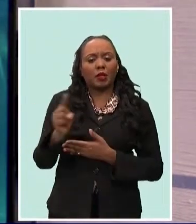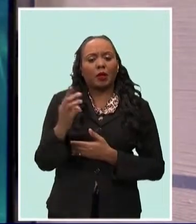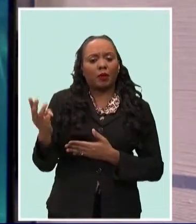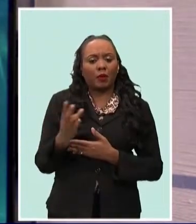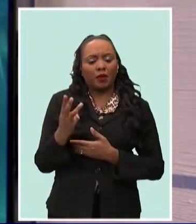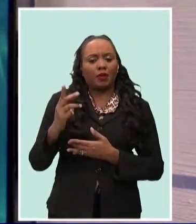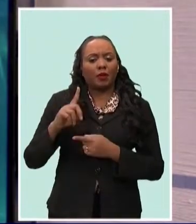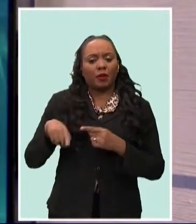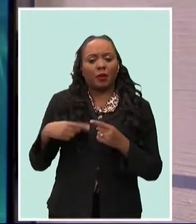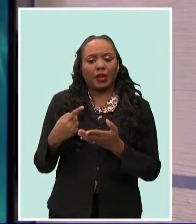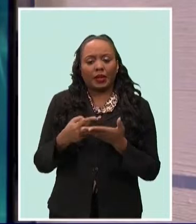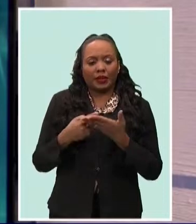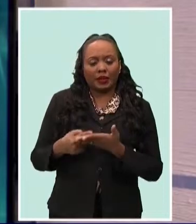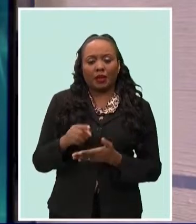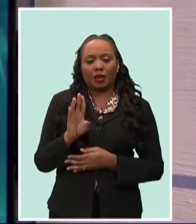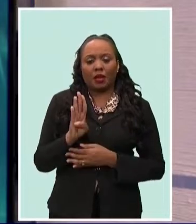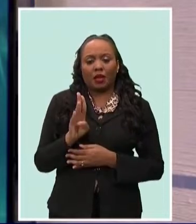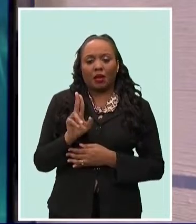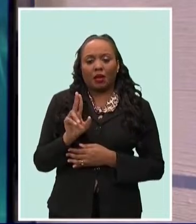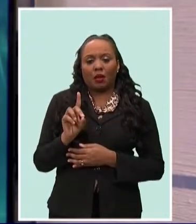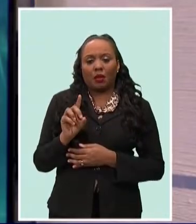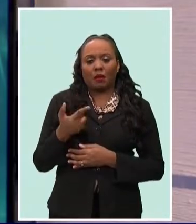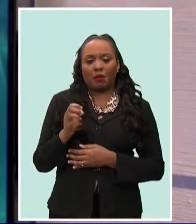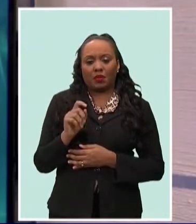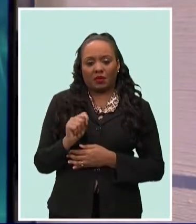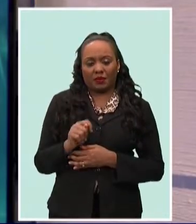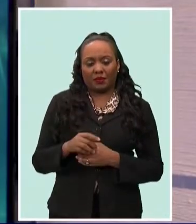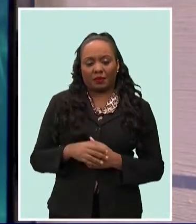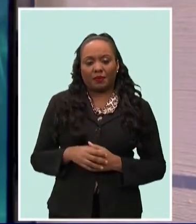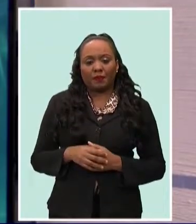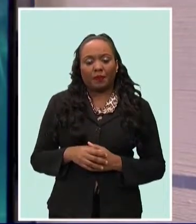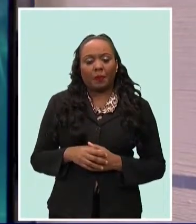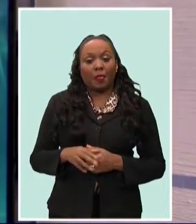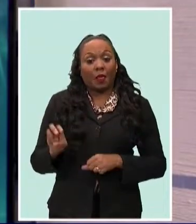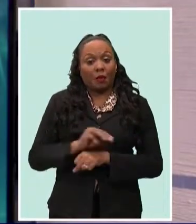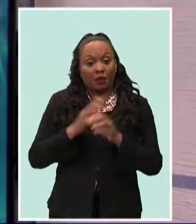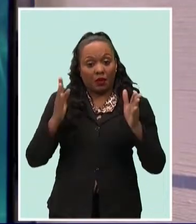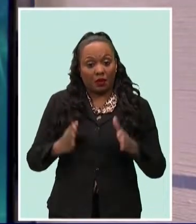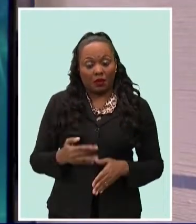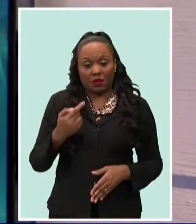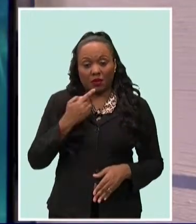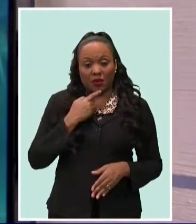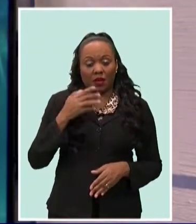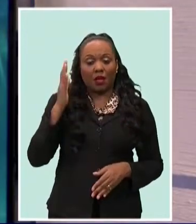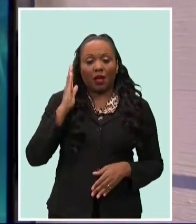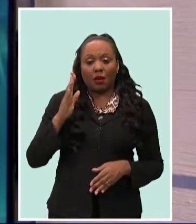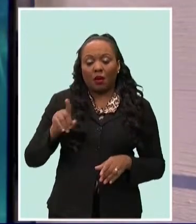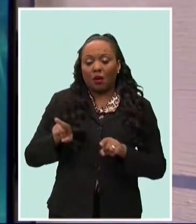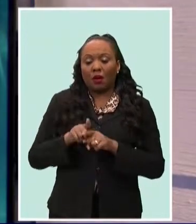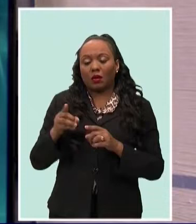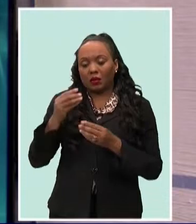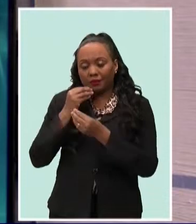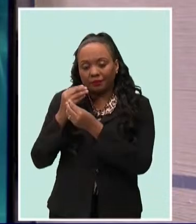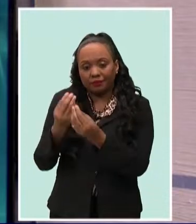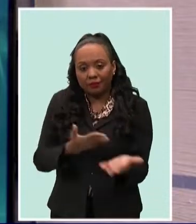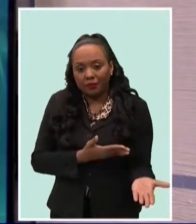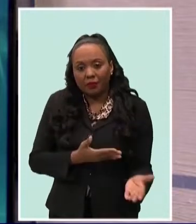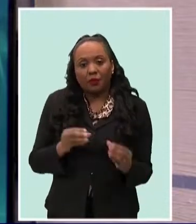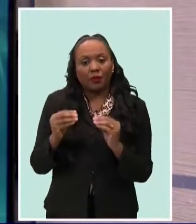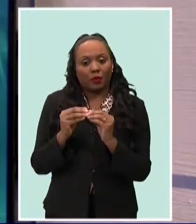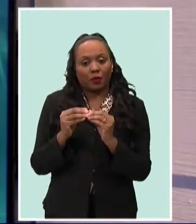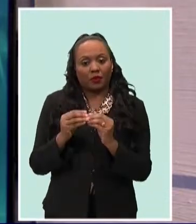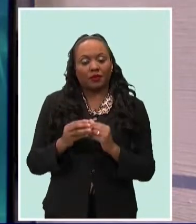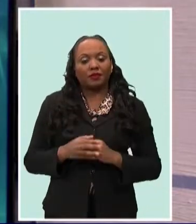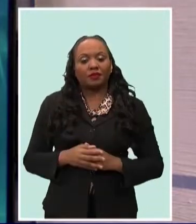Wednesday during the much-expected budgetary debate. Minister Toppin says he will also be further weighing in on the issue then. He